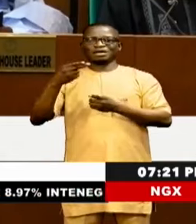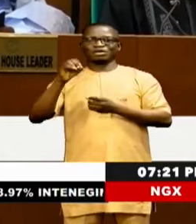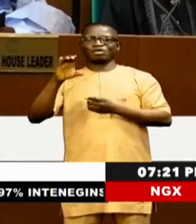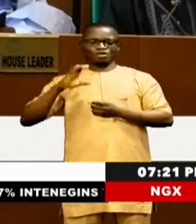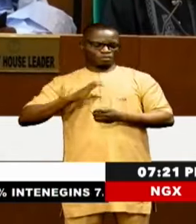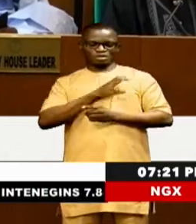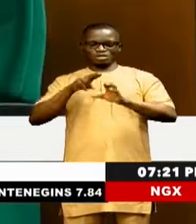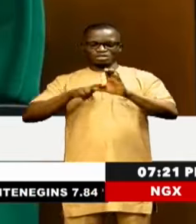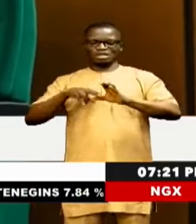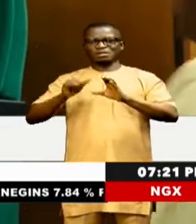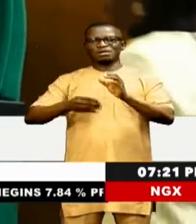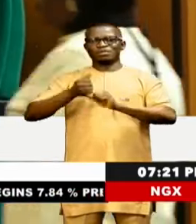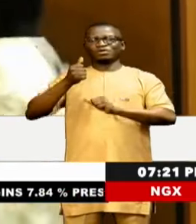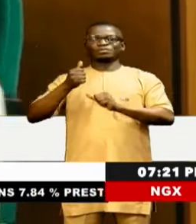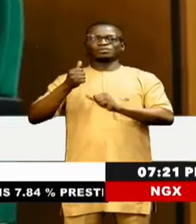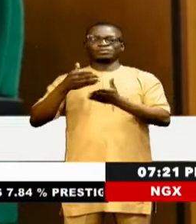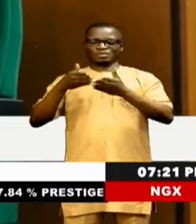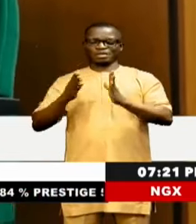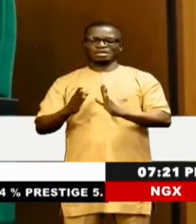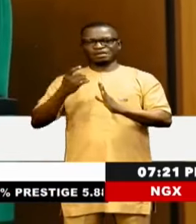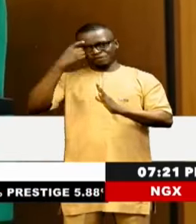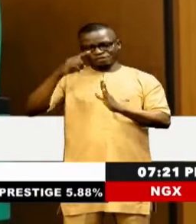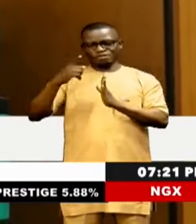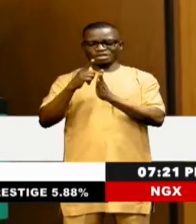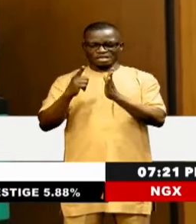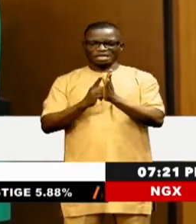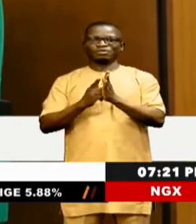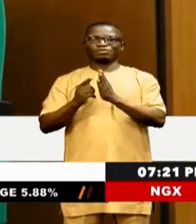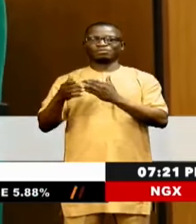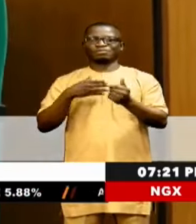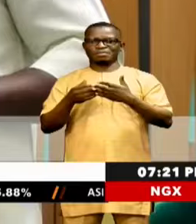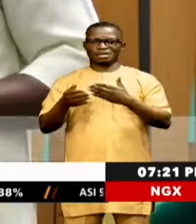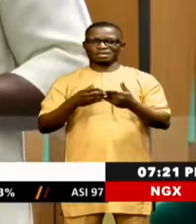be chaired by the majority leader for legislative compliance.